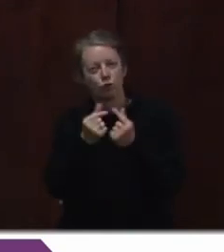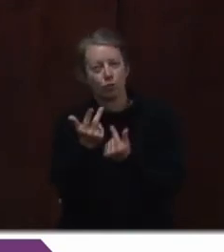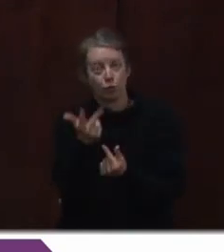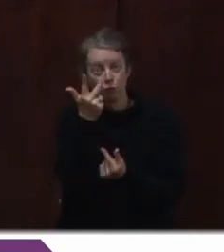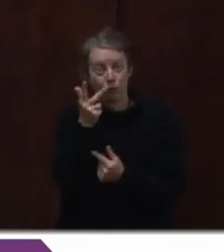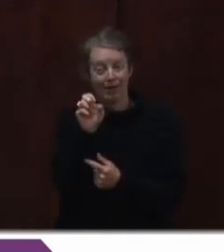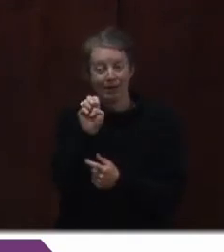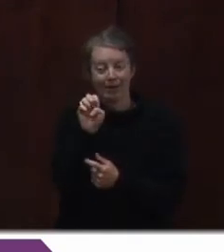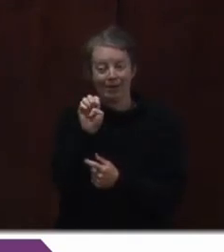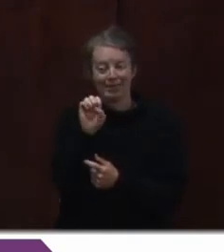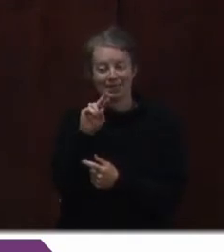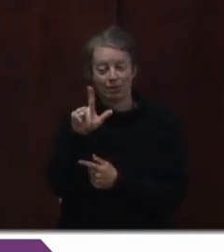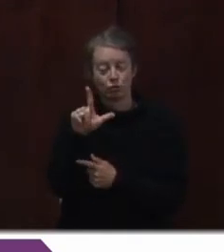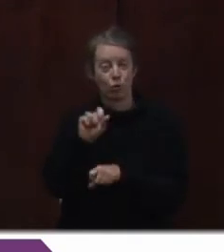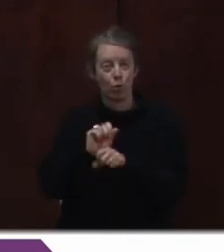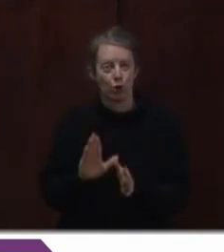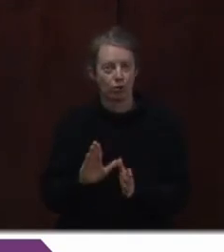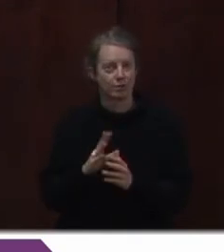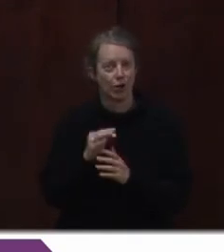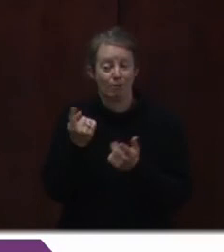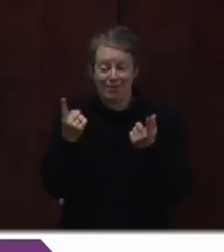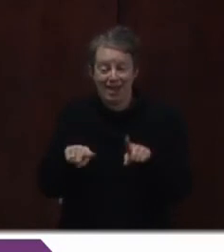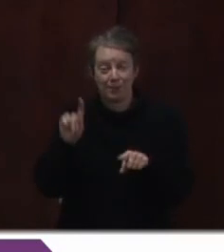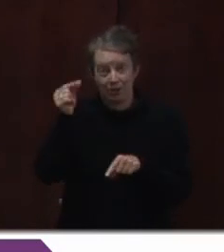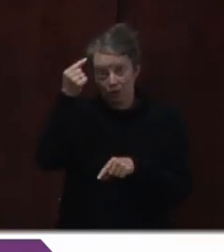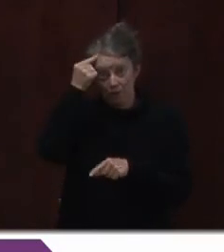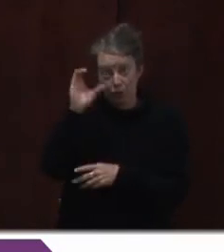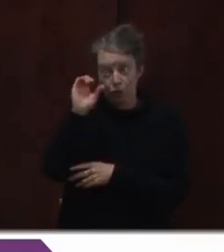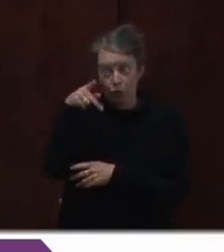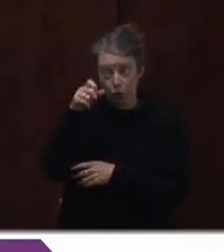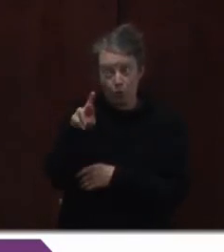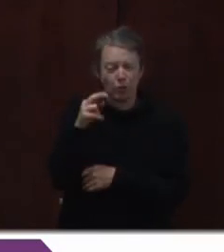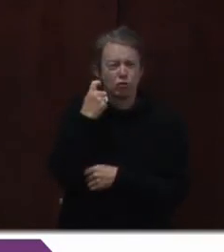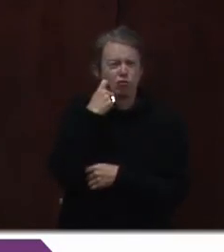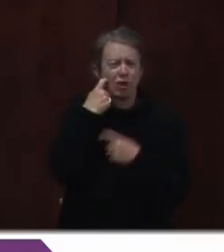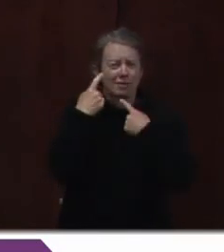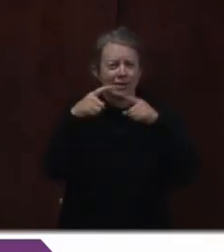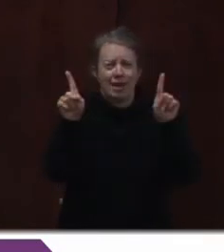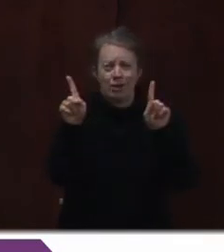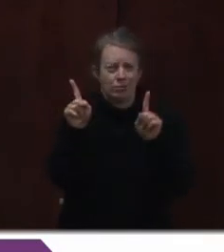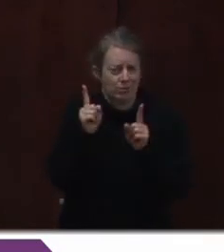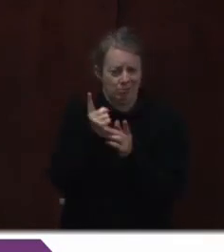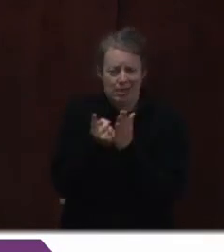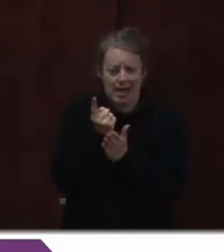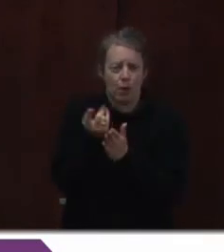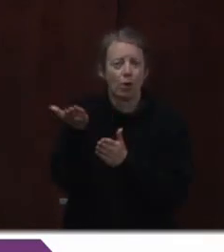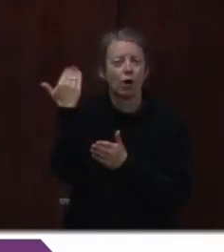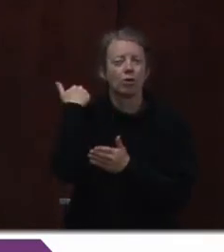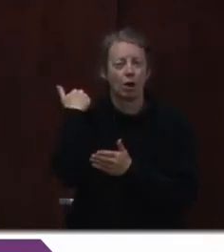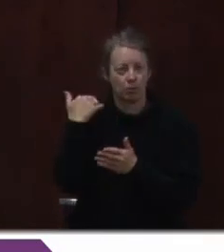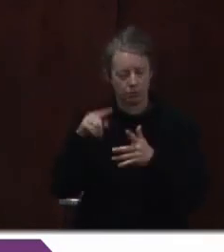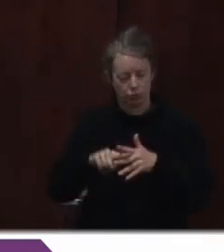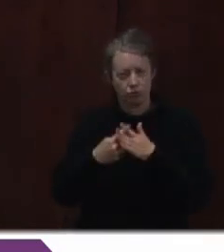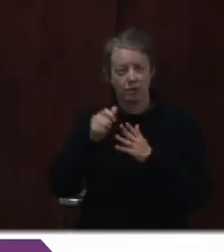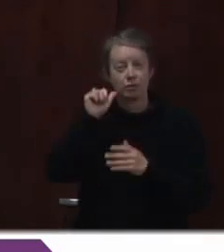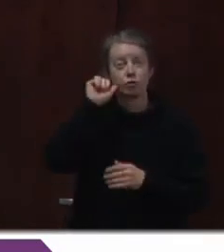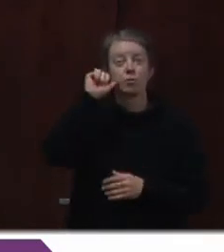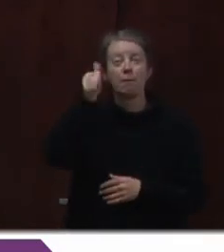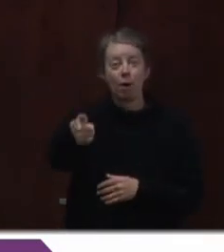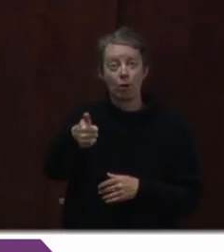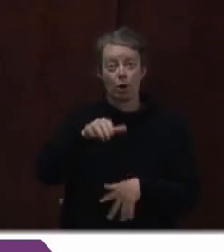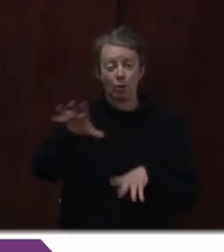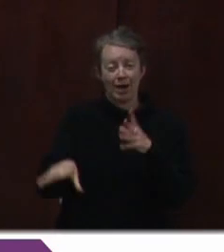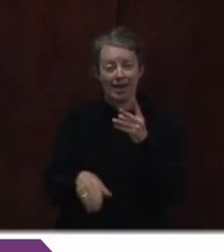in right after the governor's briefing, and so the announcement was made that beginning tomorrow, the